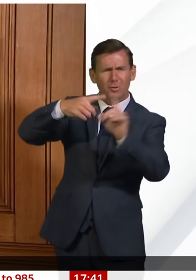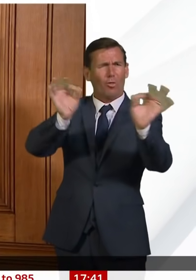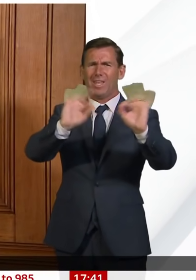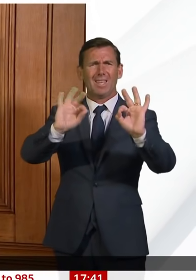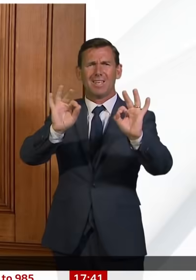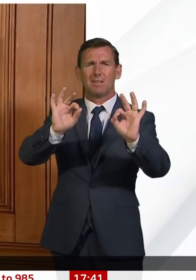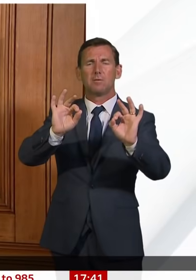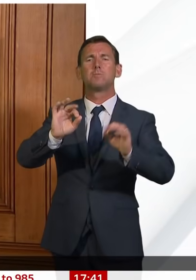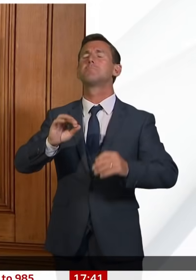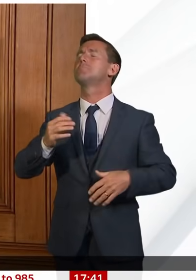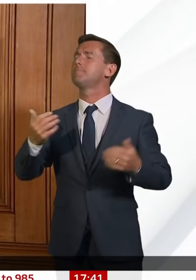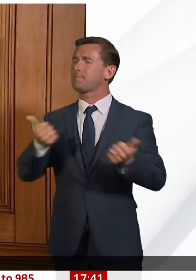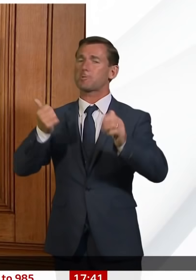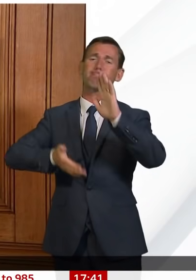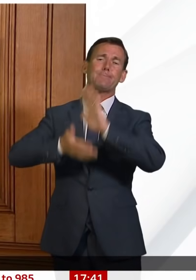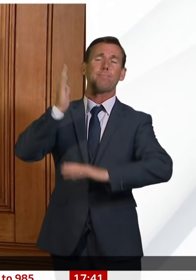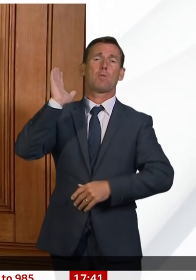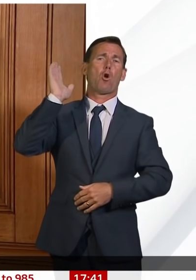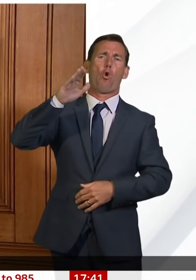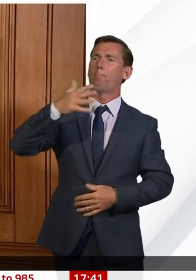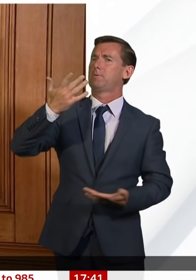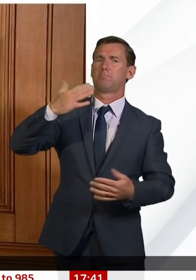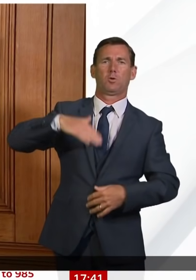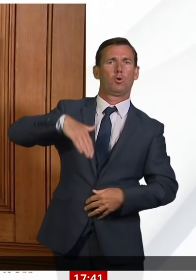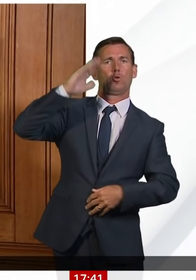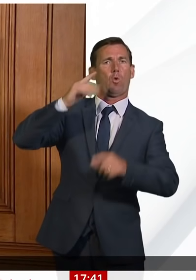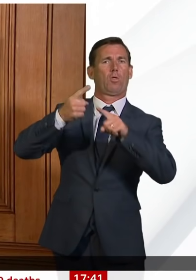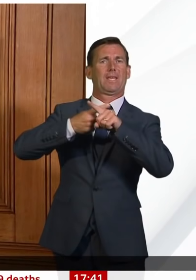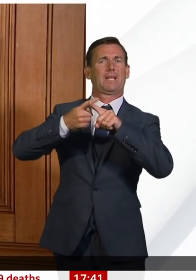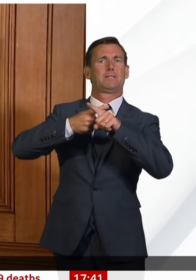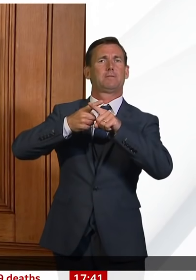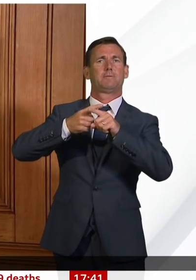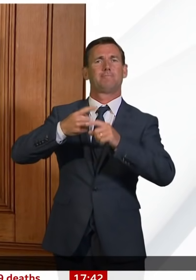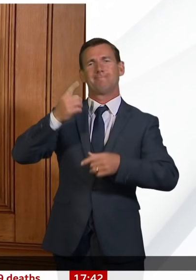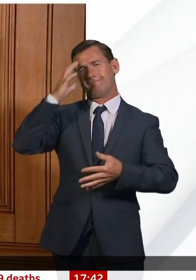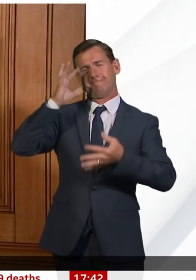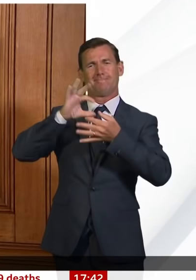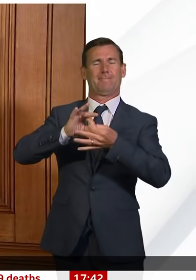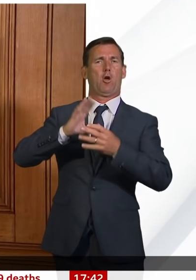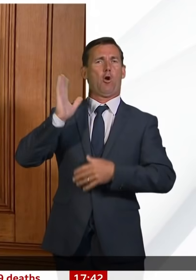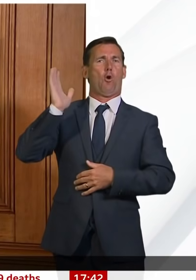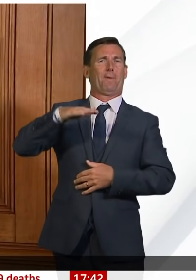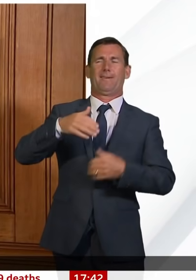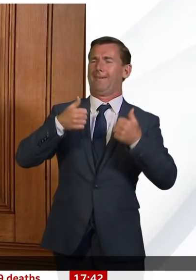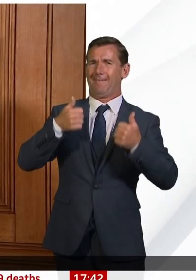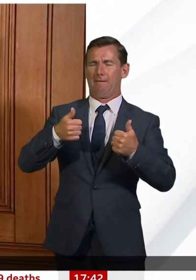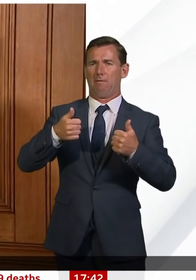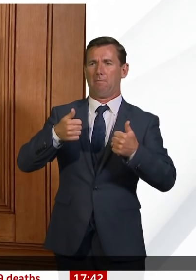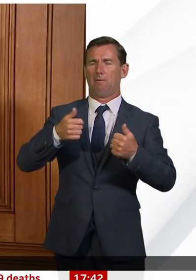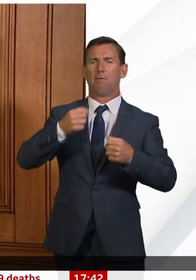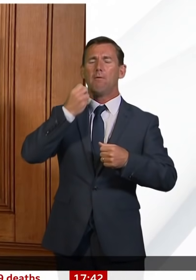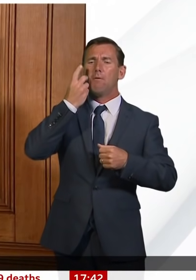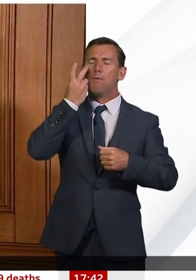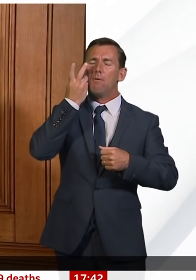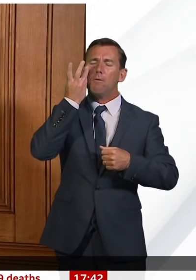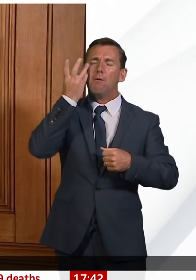get back to my home in the north of England, at that point, I may develop symptoms a few